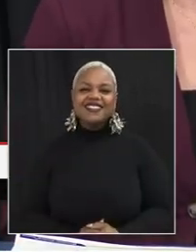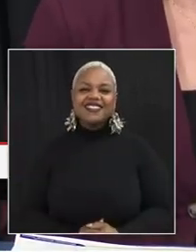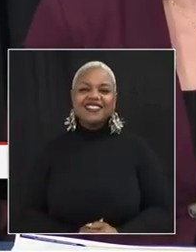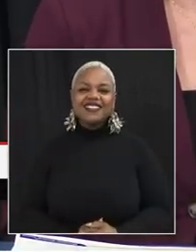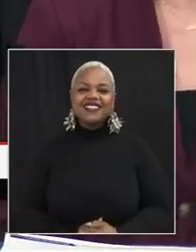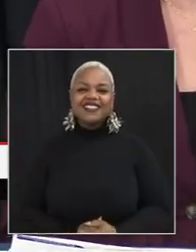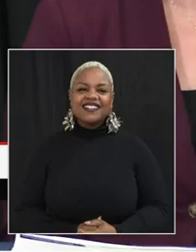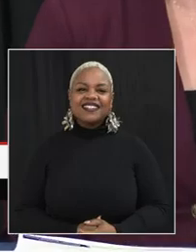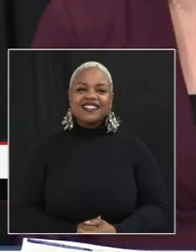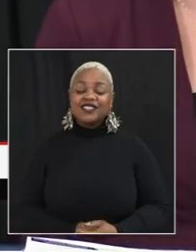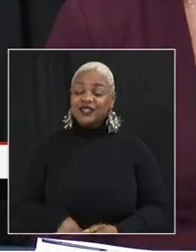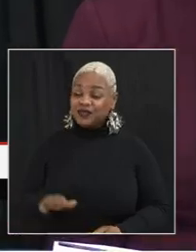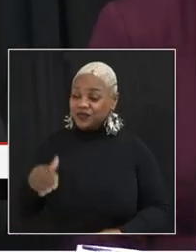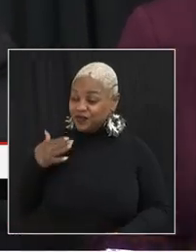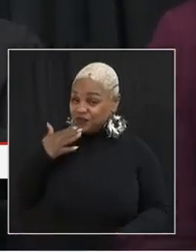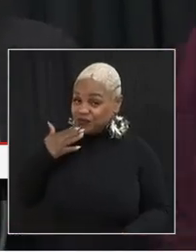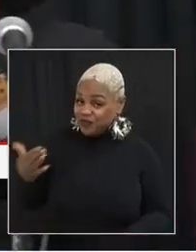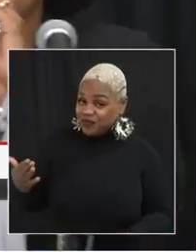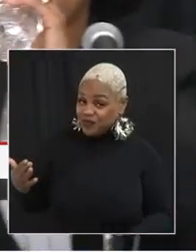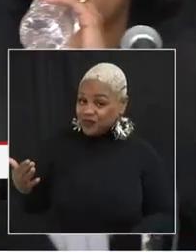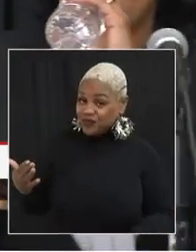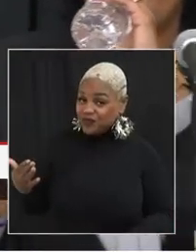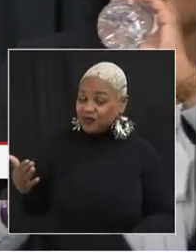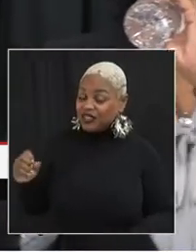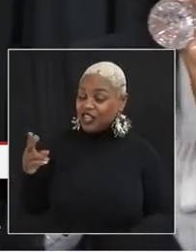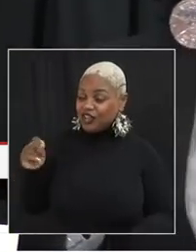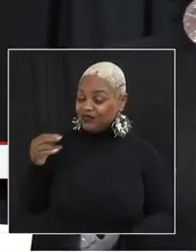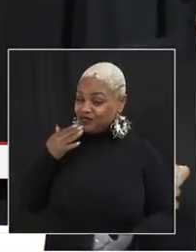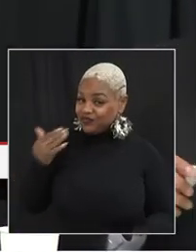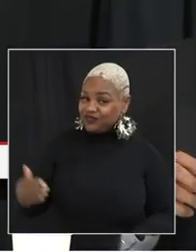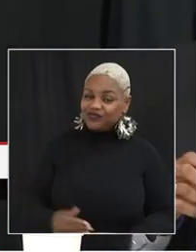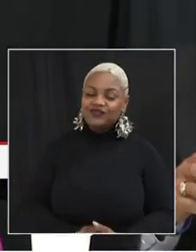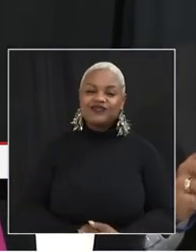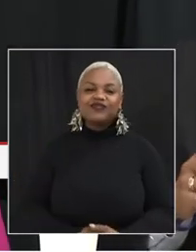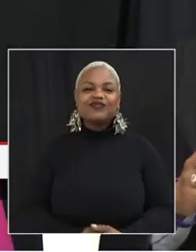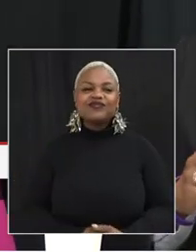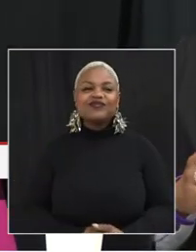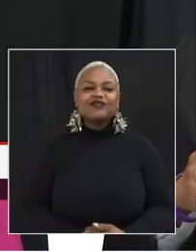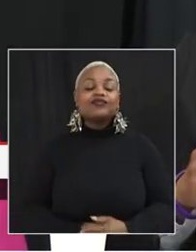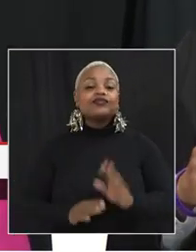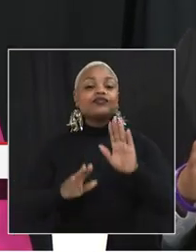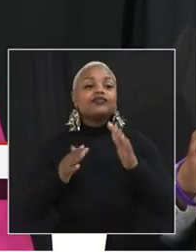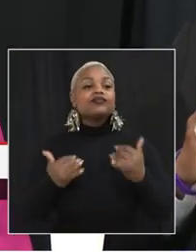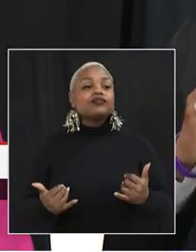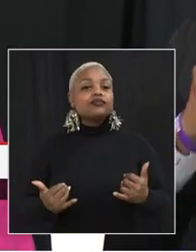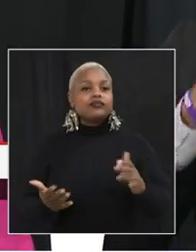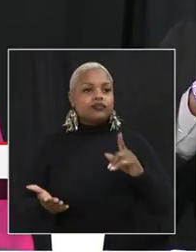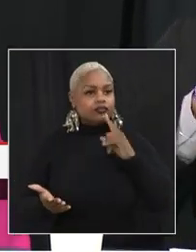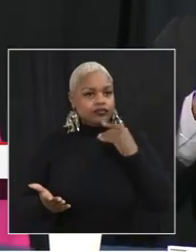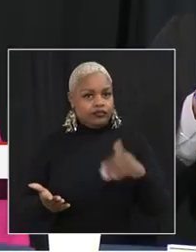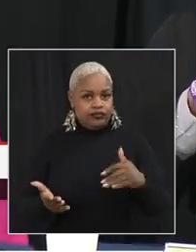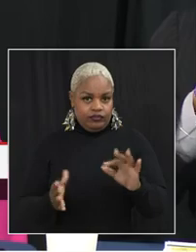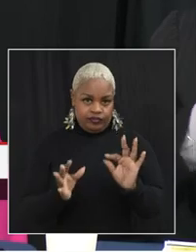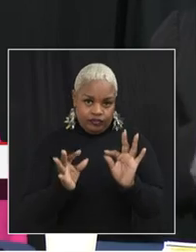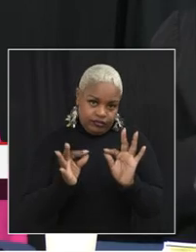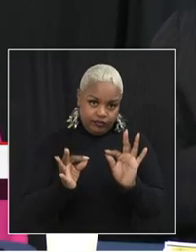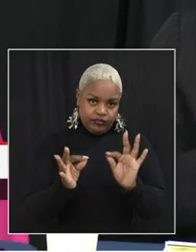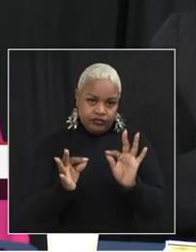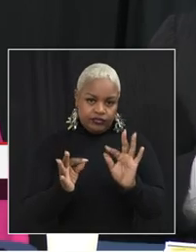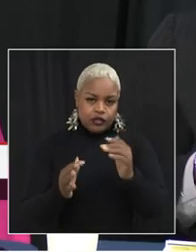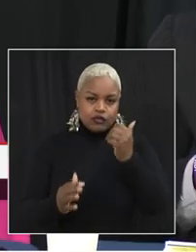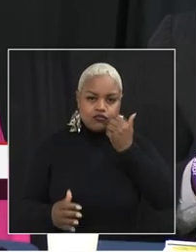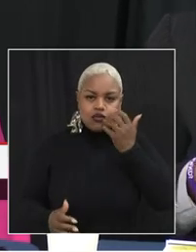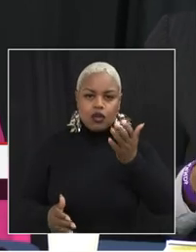Thank you, Sharon. And now we will, after we get that rousing welcome and focus